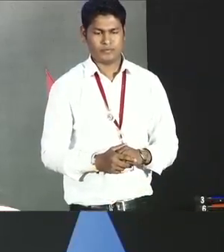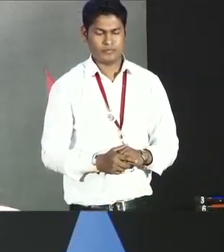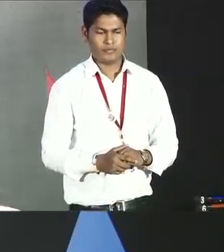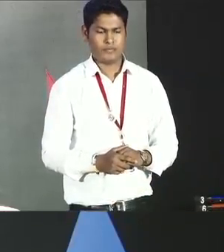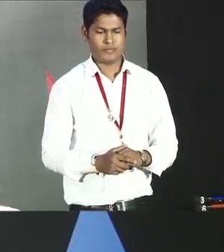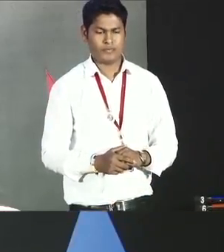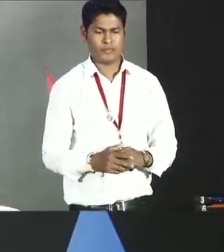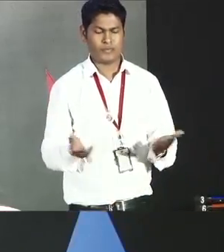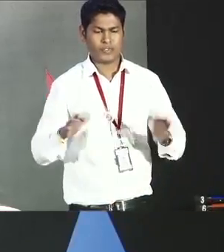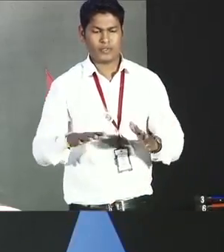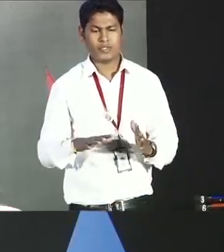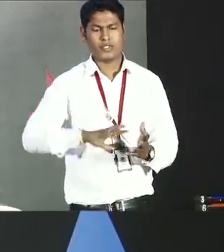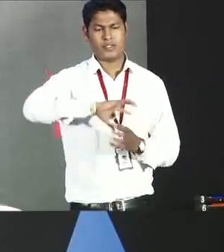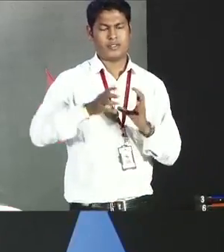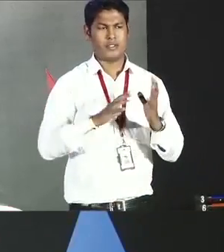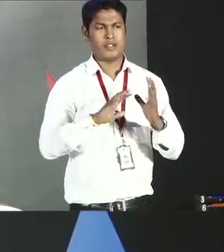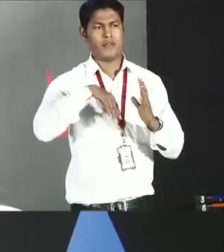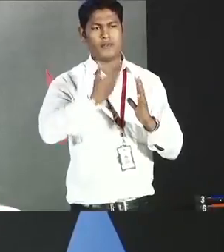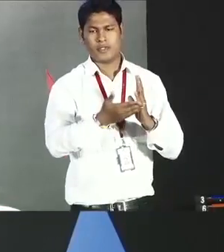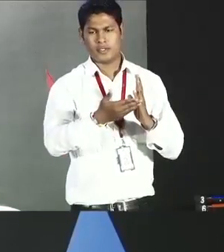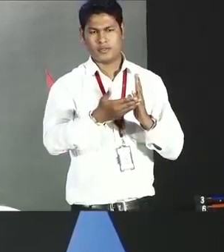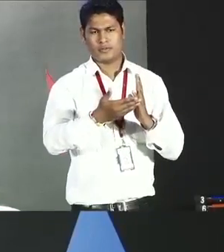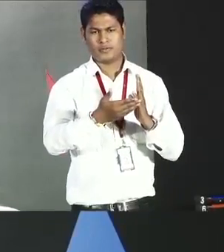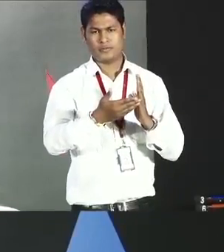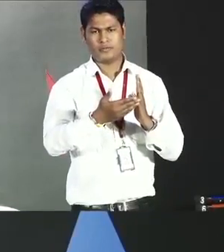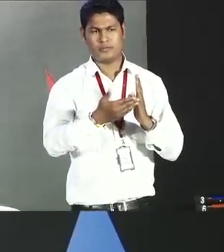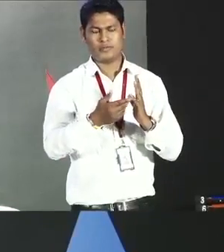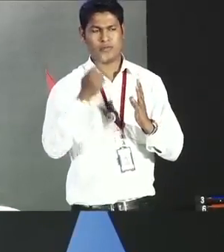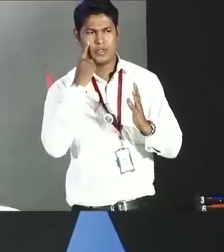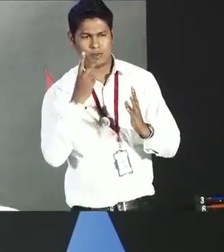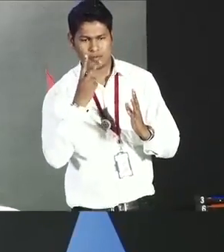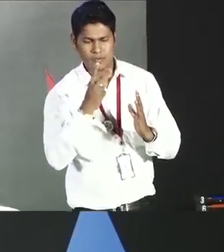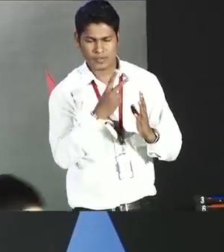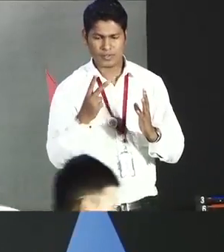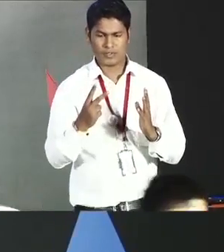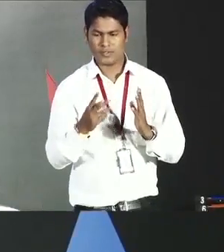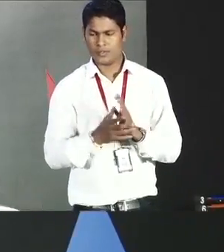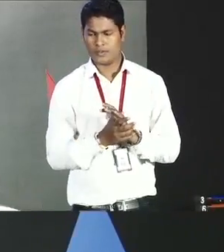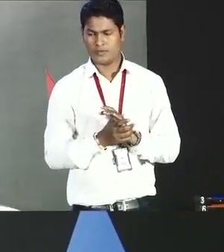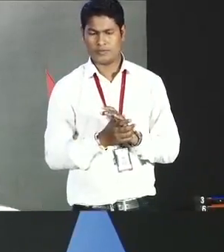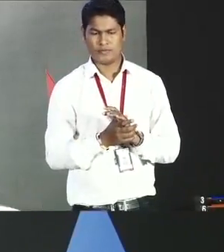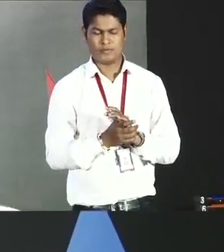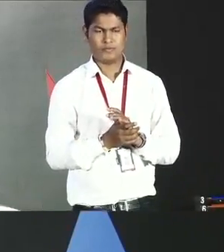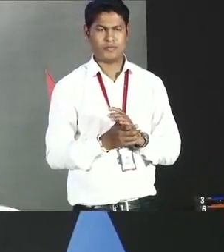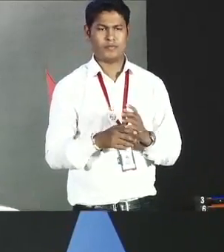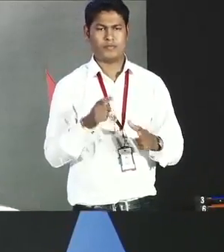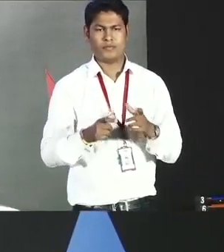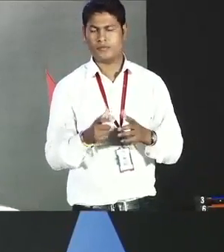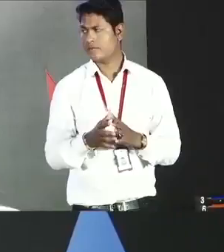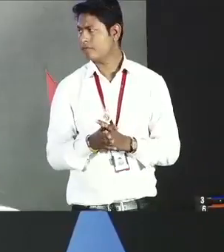So a little bit about India. When I started to look into not just the United States numbers, but getting a chance to come over